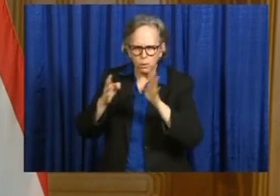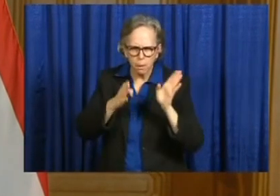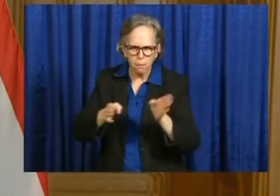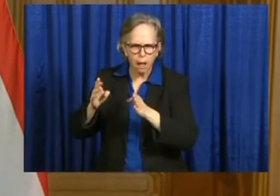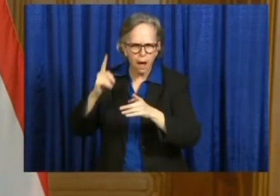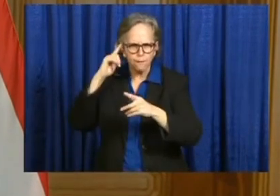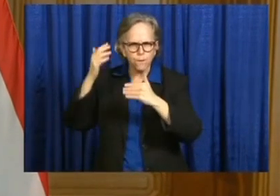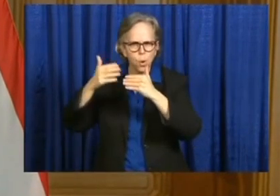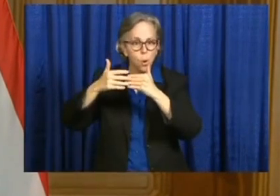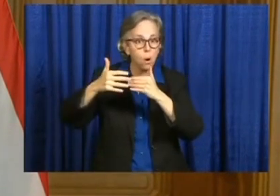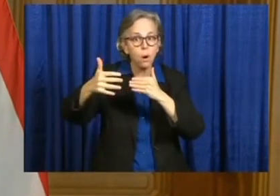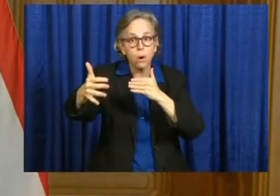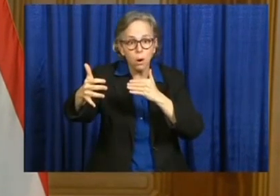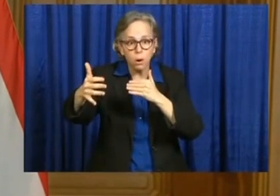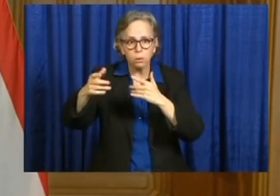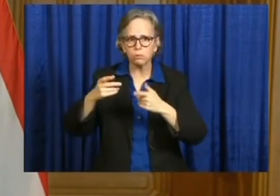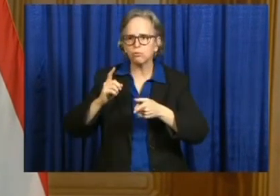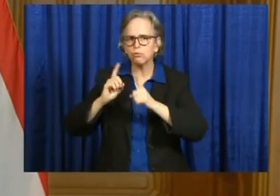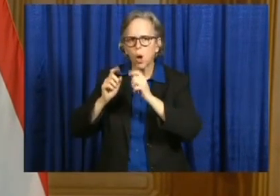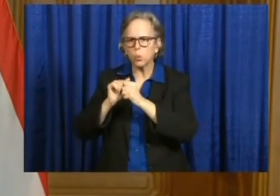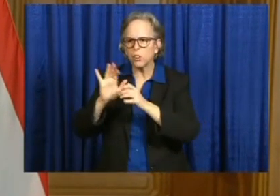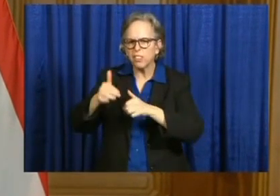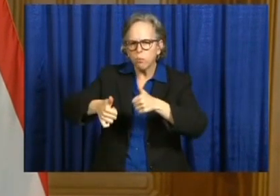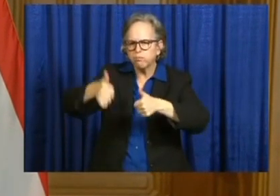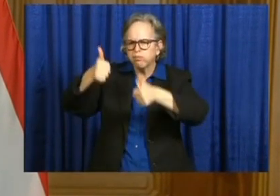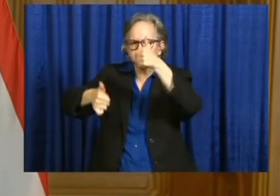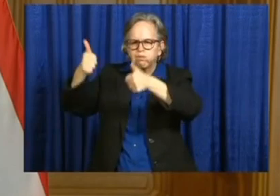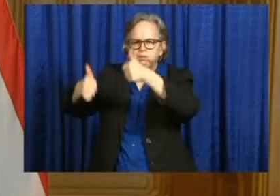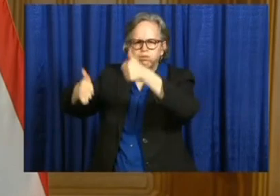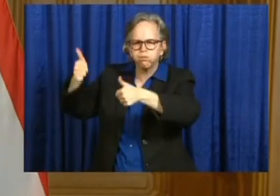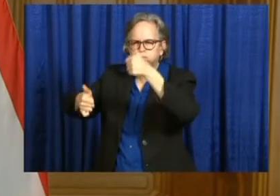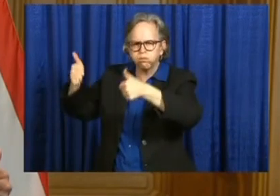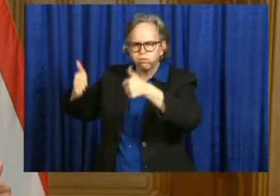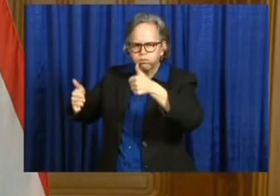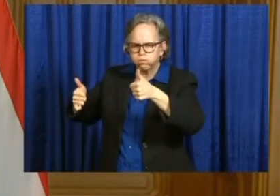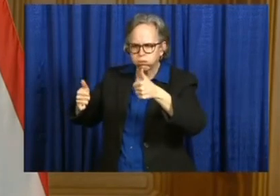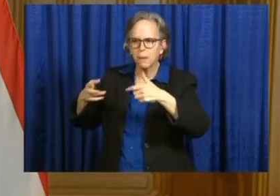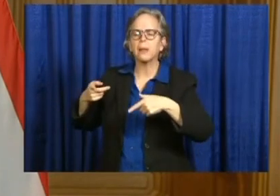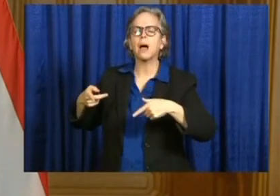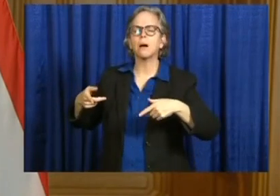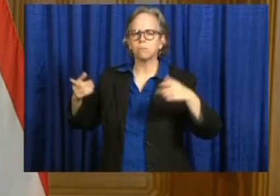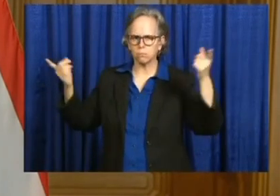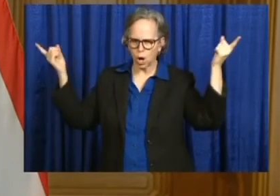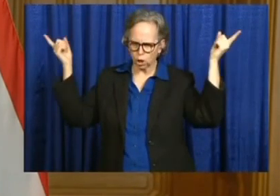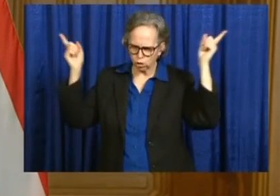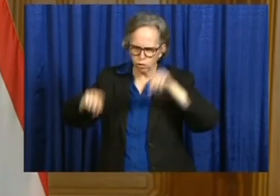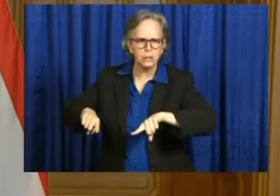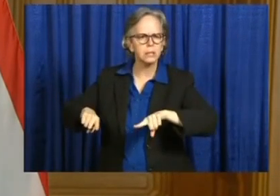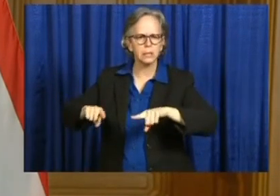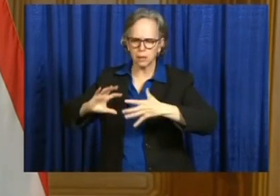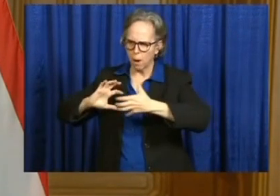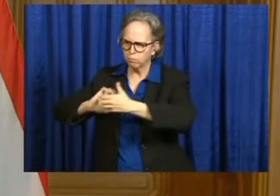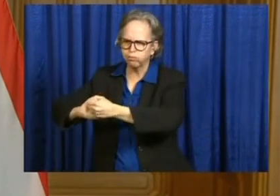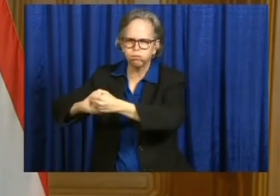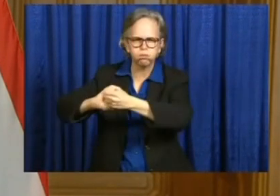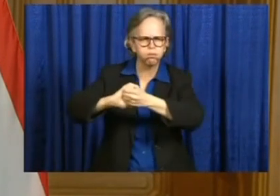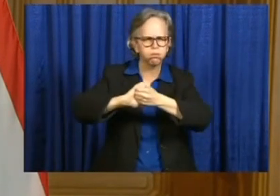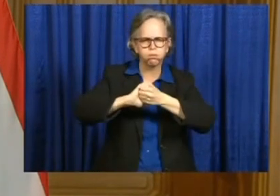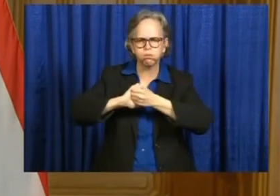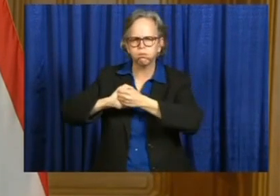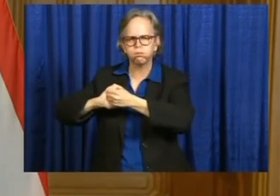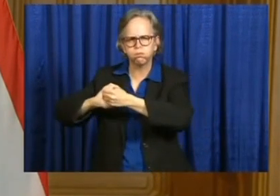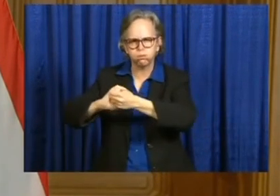the chairman of the board. I've talked directly to both of them in regard to thinking of ways that they can really help our economy